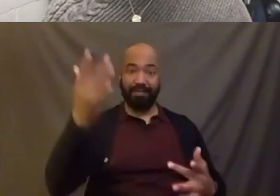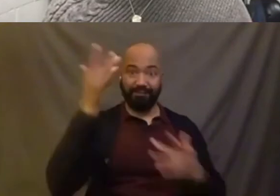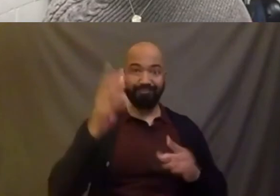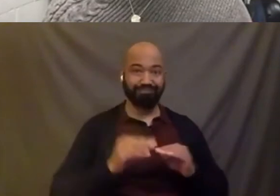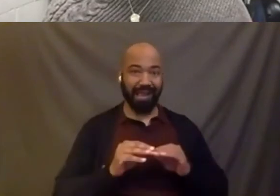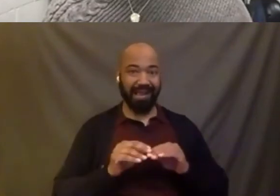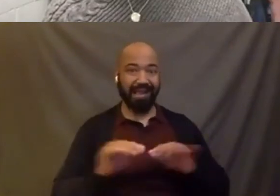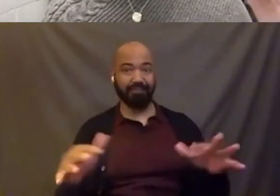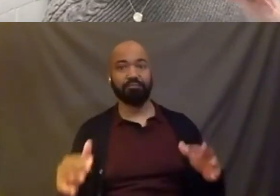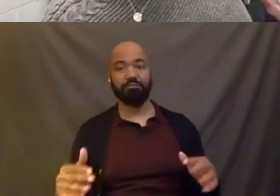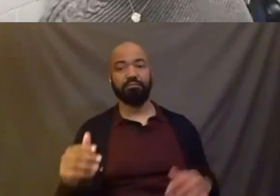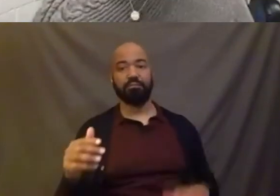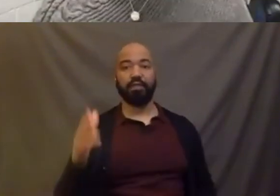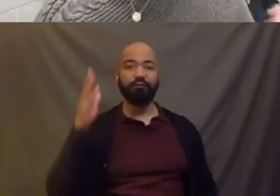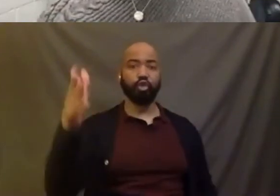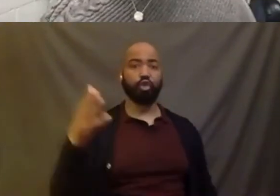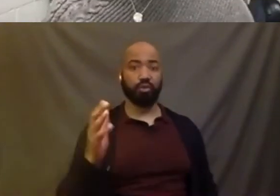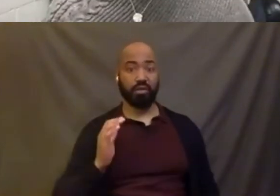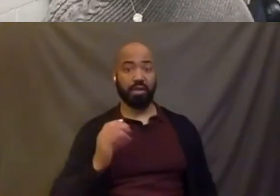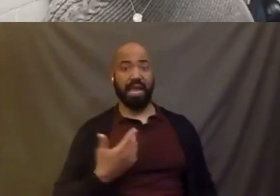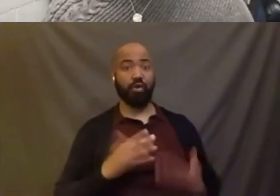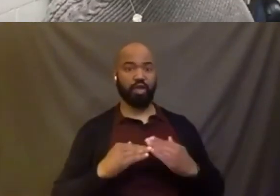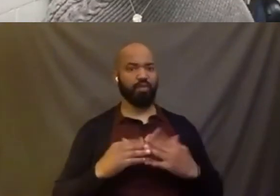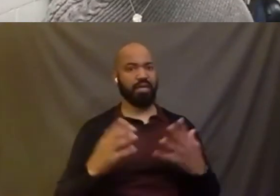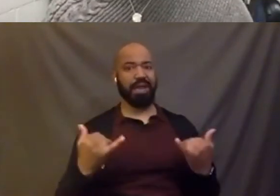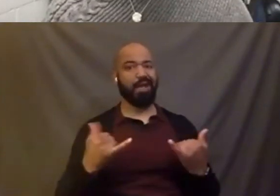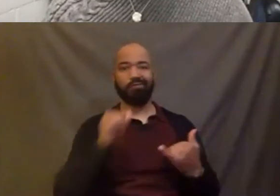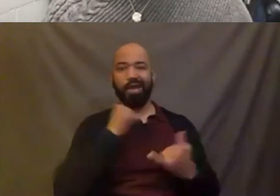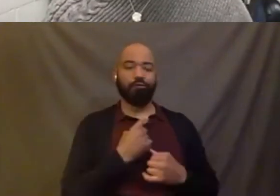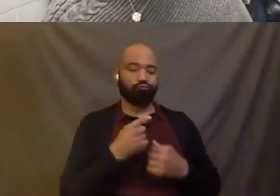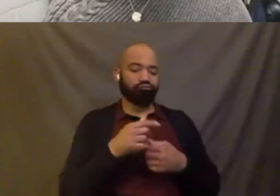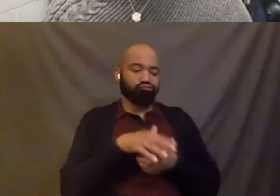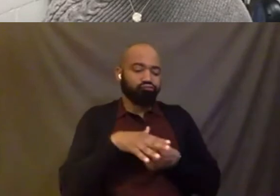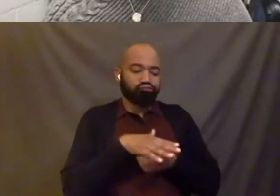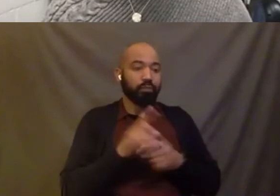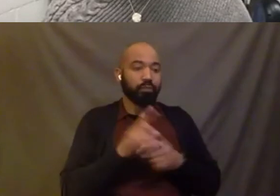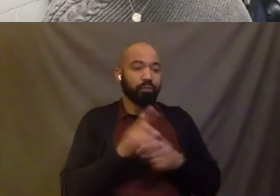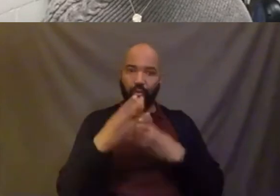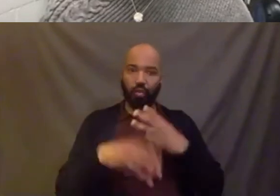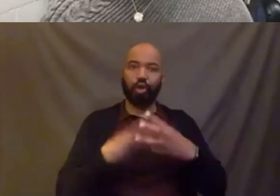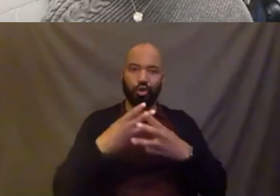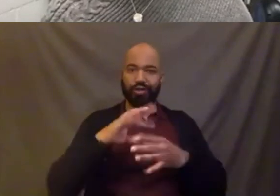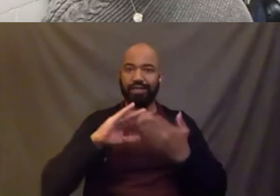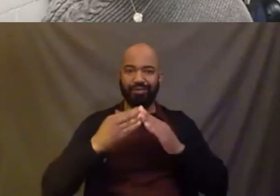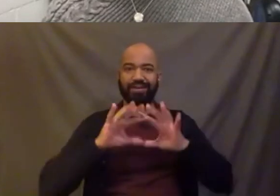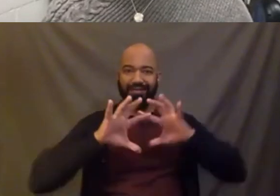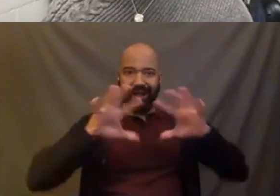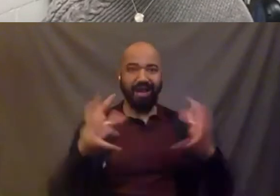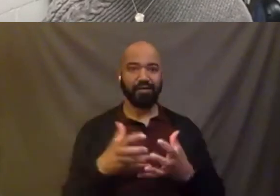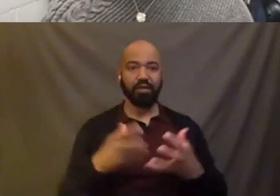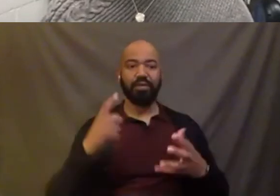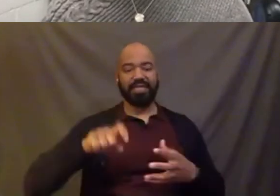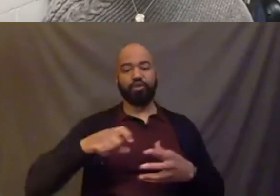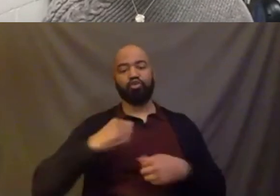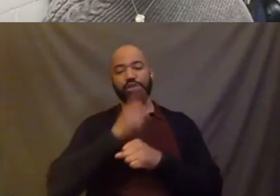global community. It's one of those situations. So we really also need to learn how to care for each other differently than